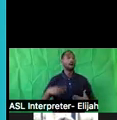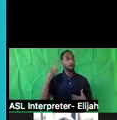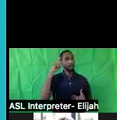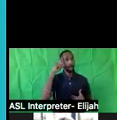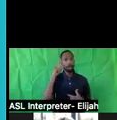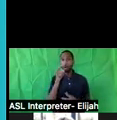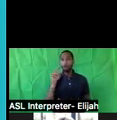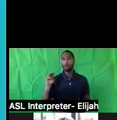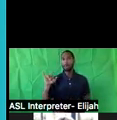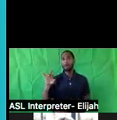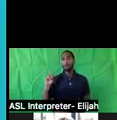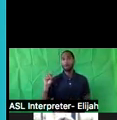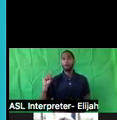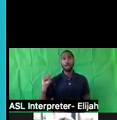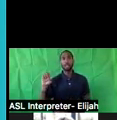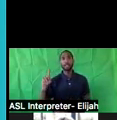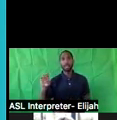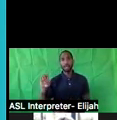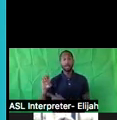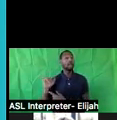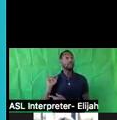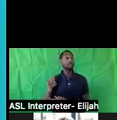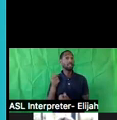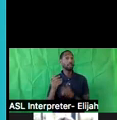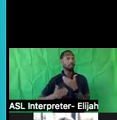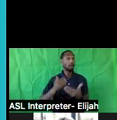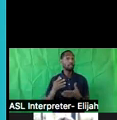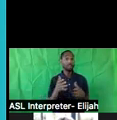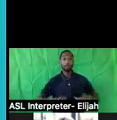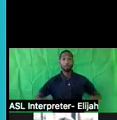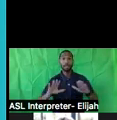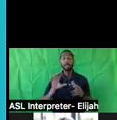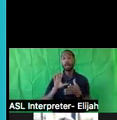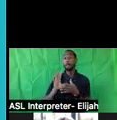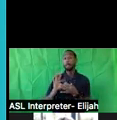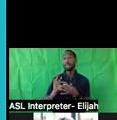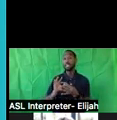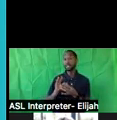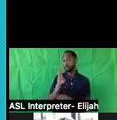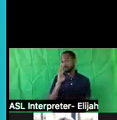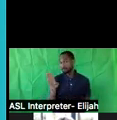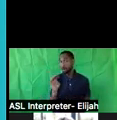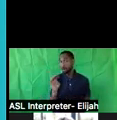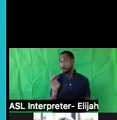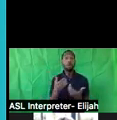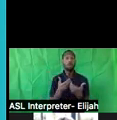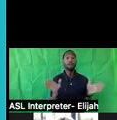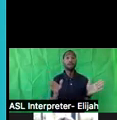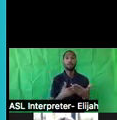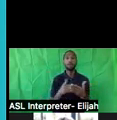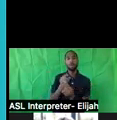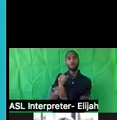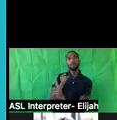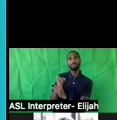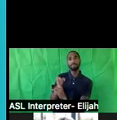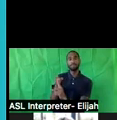SK. Yeah, again, if you need any processing space through message or in a breakout room, please send a direct